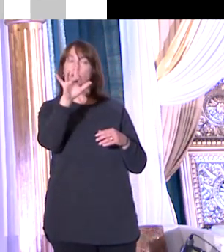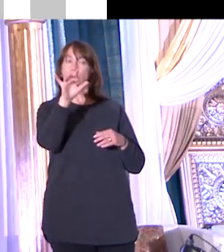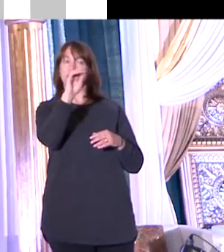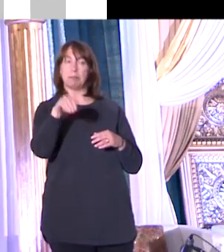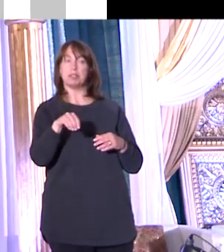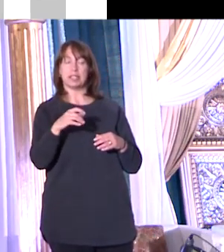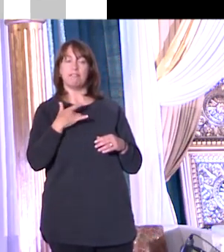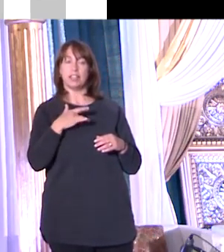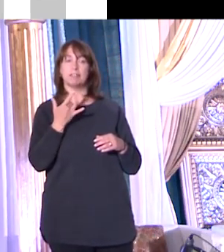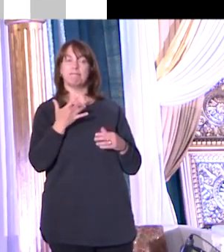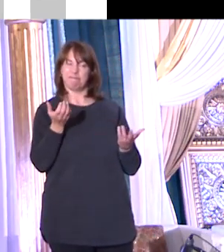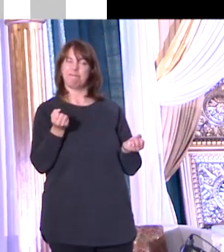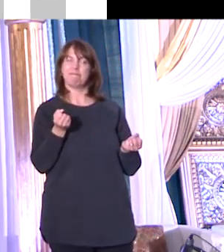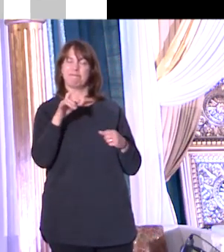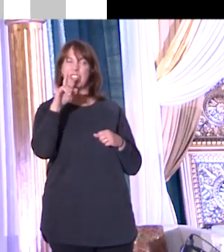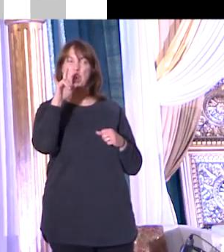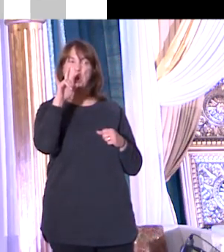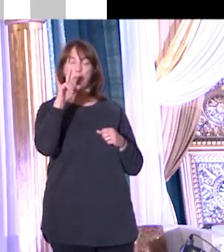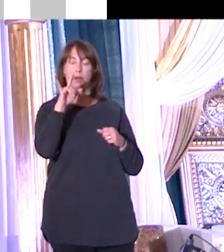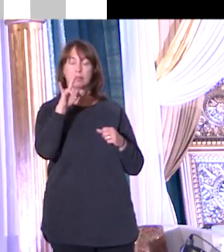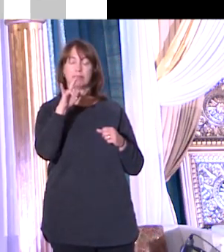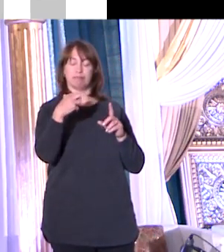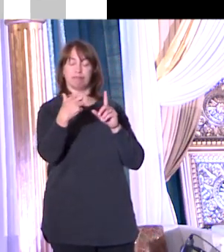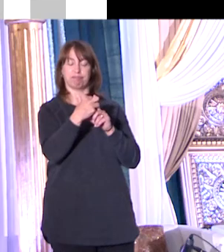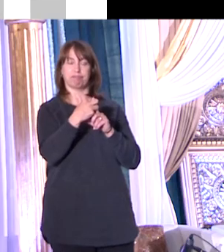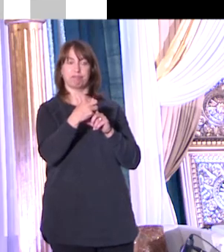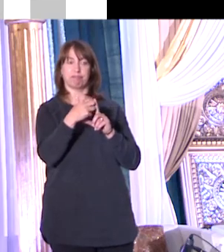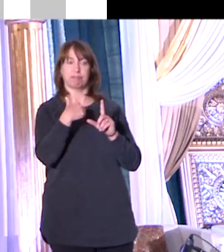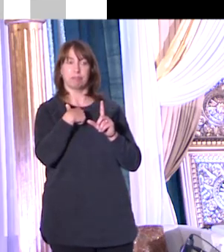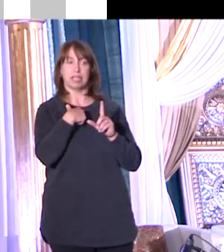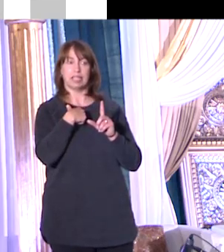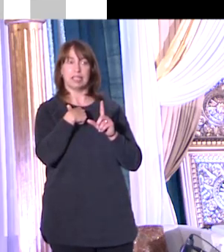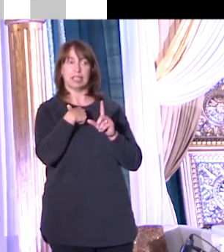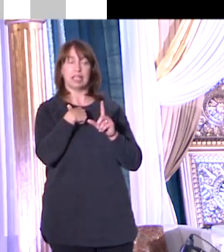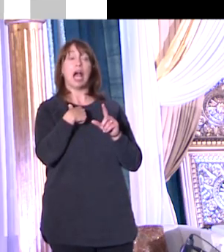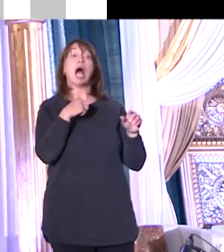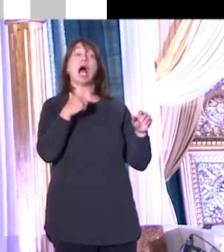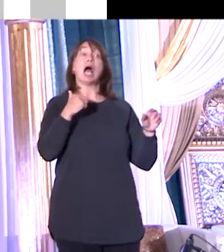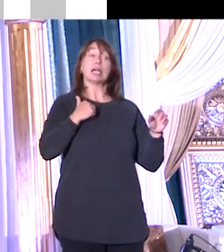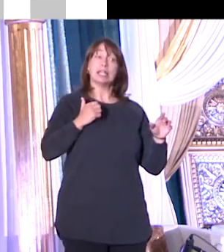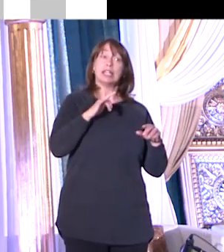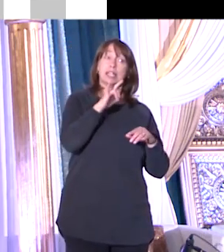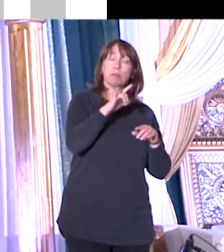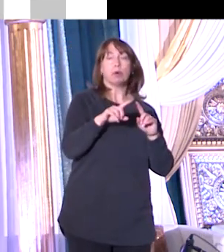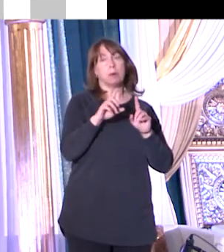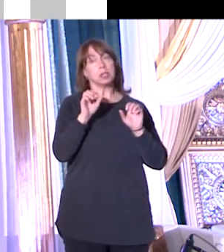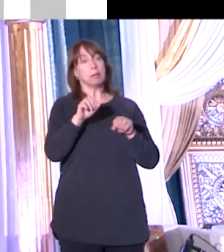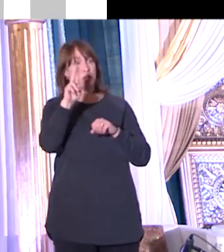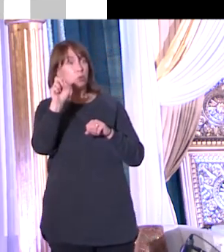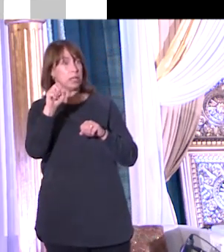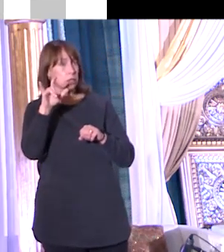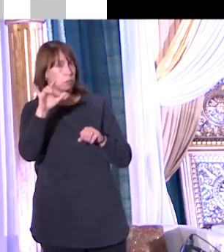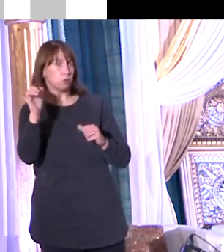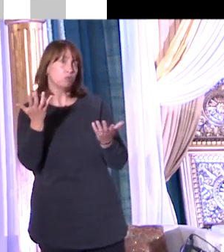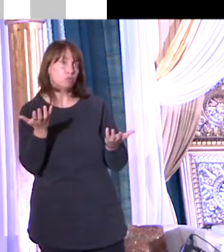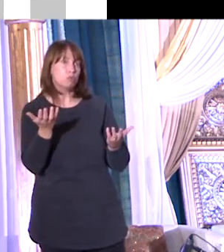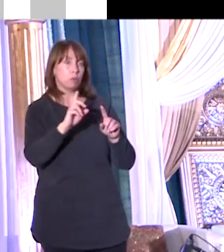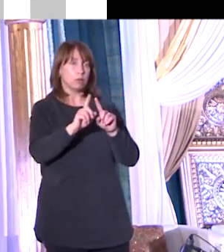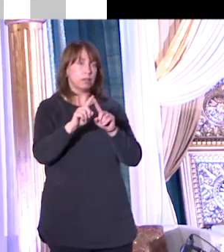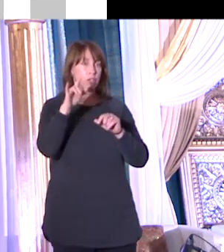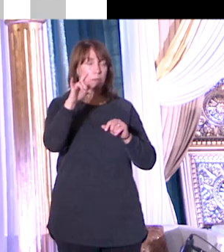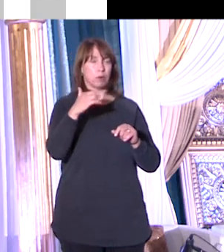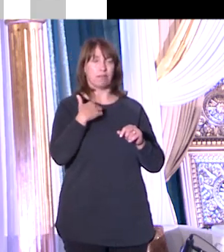airport situations, not necessarily Canadian airports, but Canadian airports as well. And you can see from the slide that this doesn't